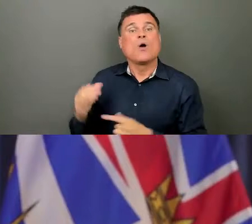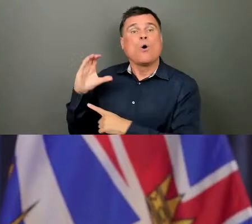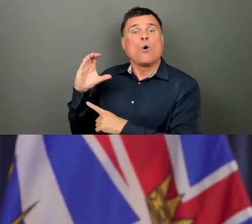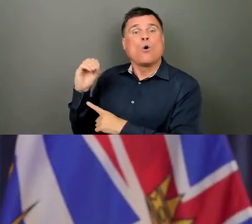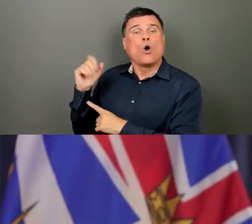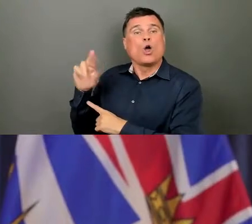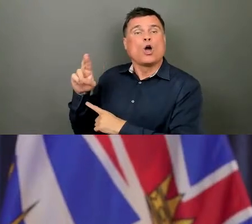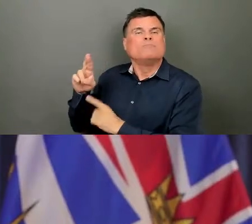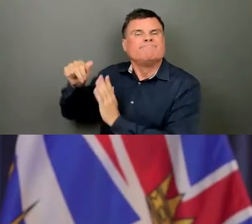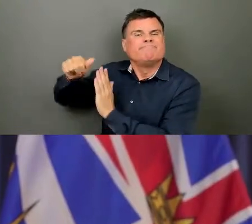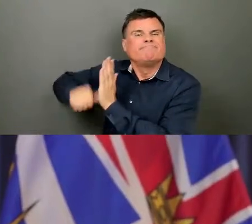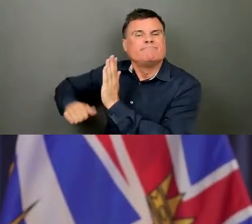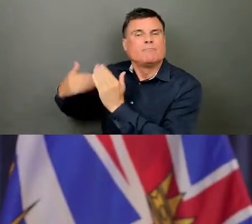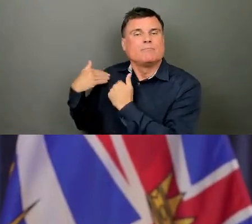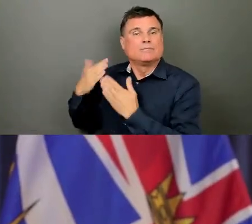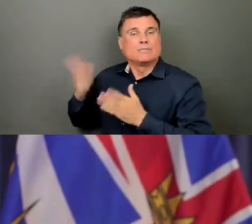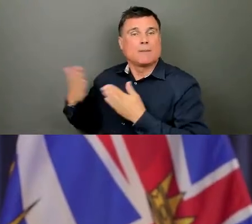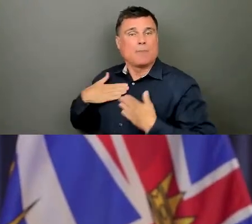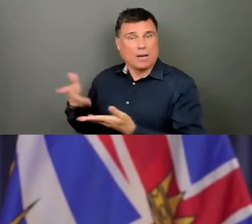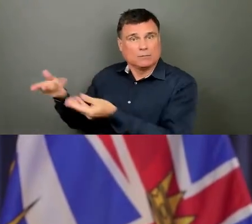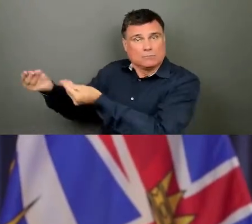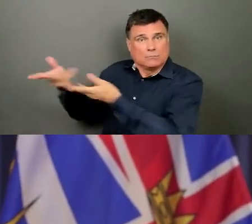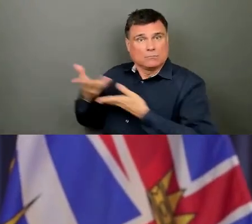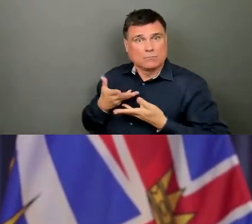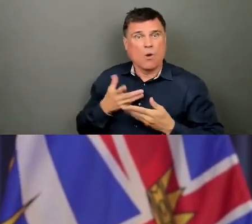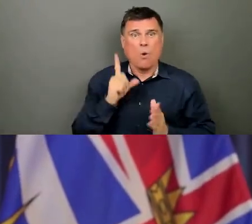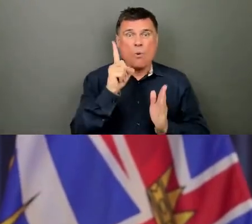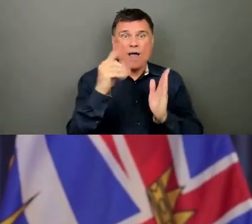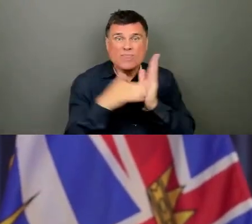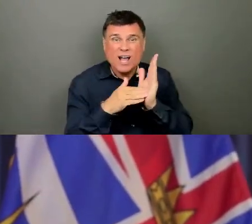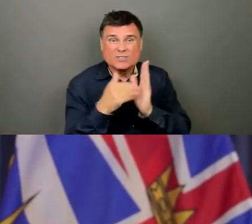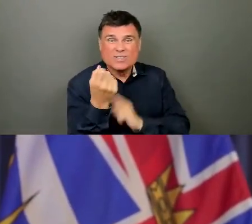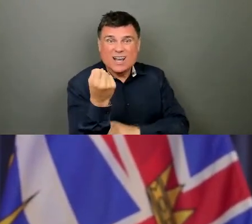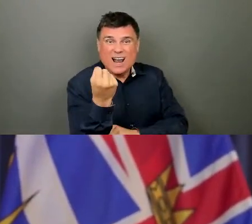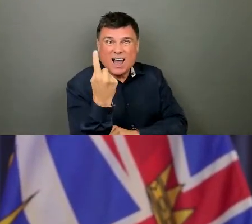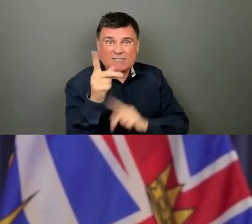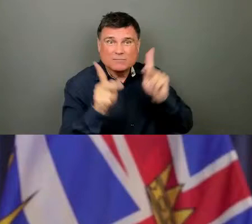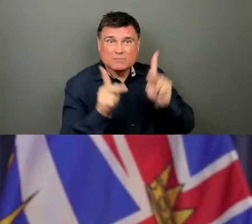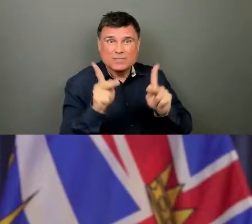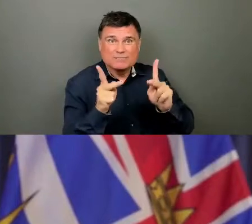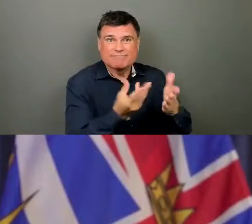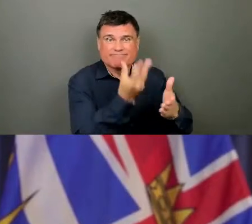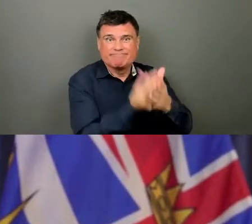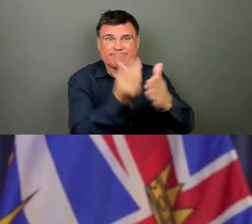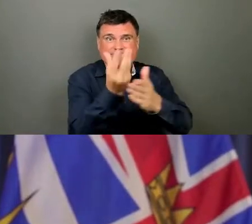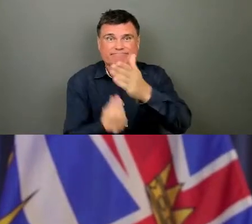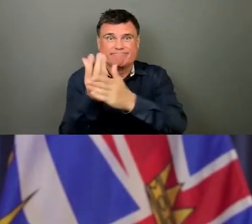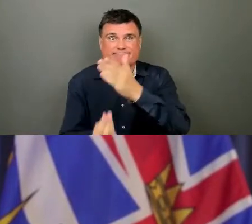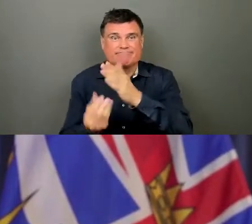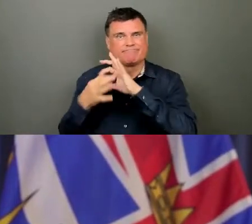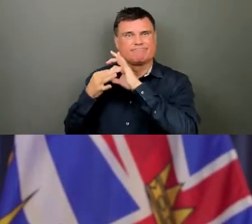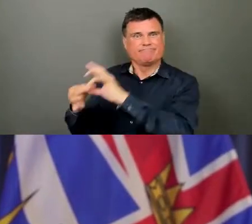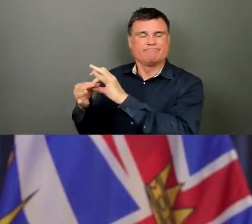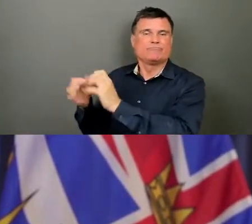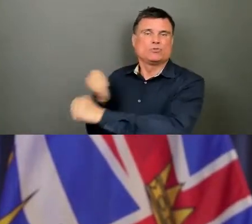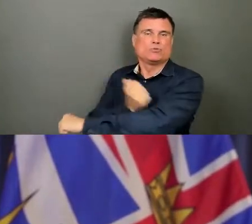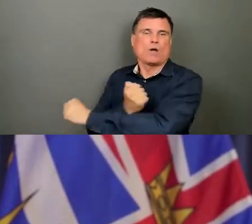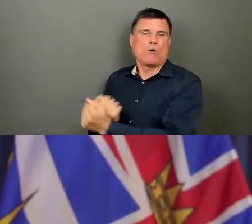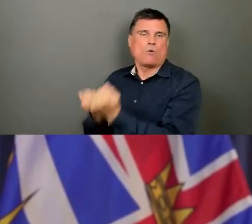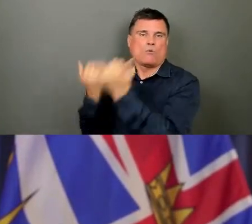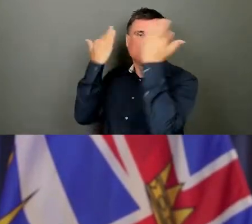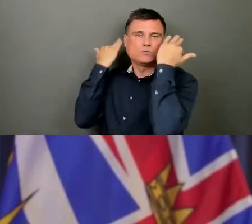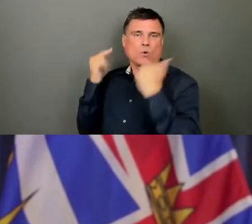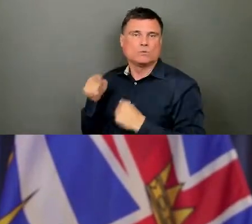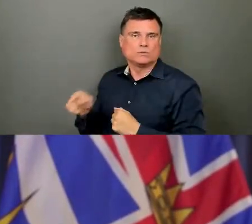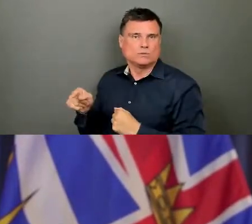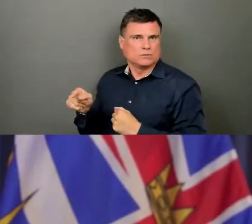earlier today, and 1,011 people died due to our poison drug supply. And this